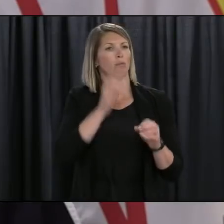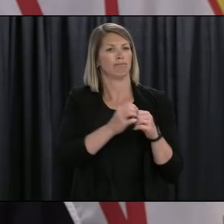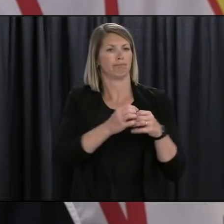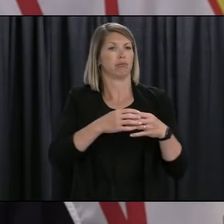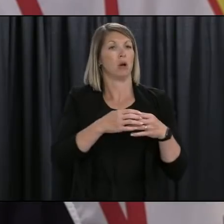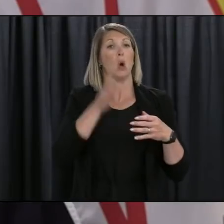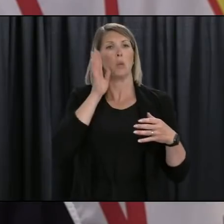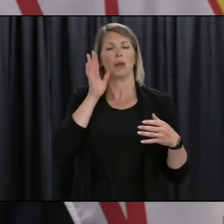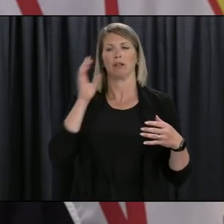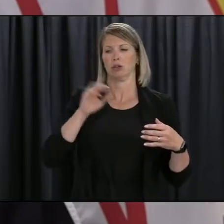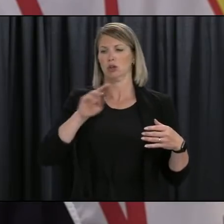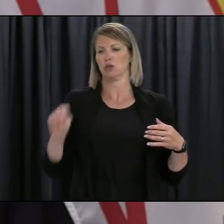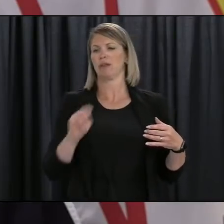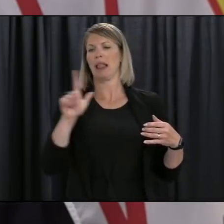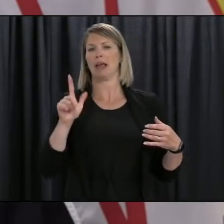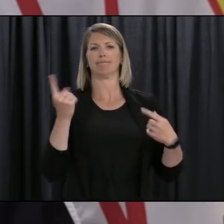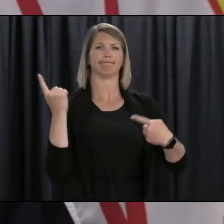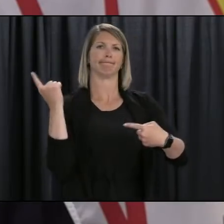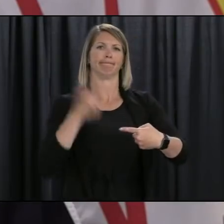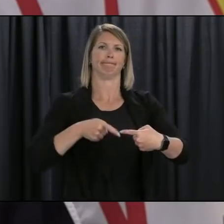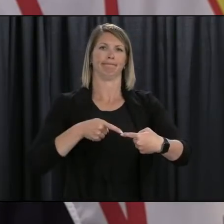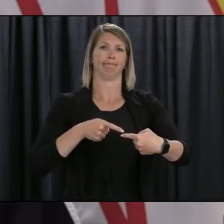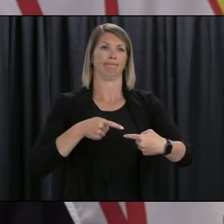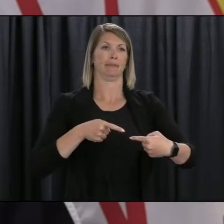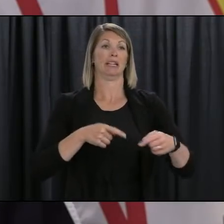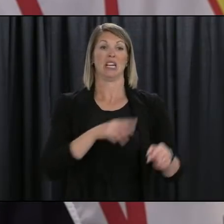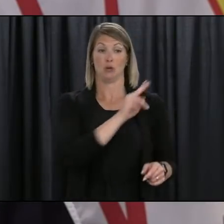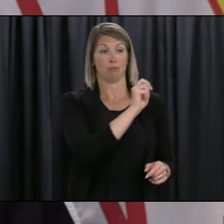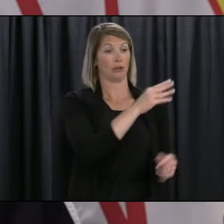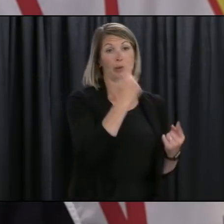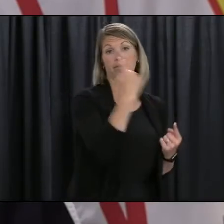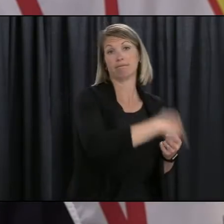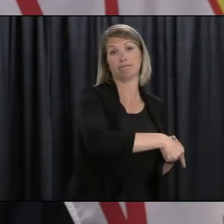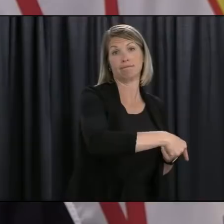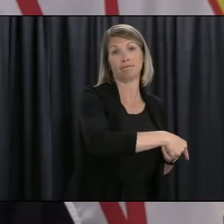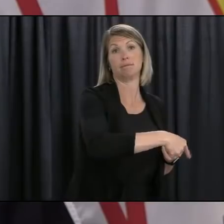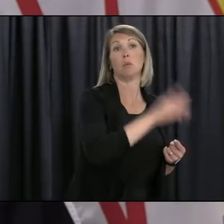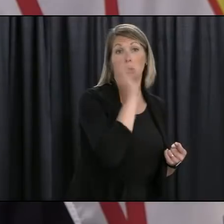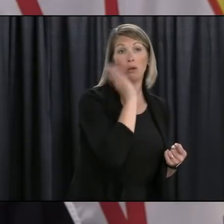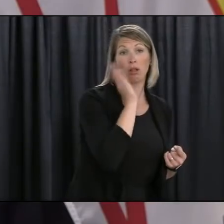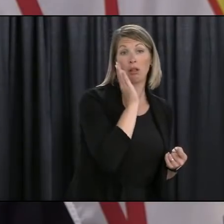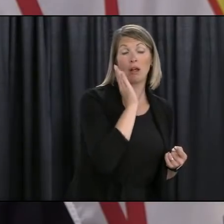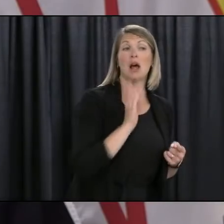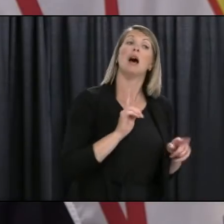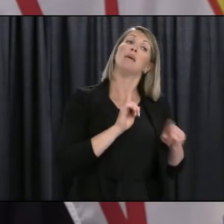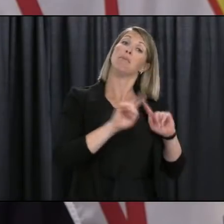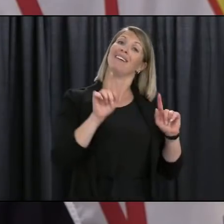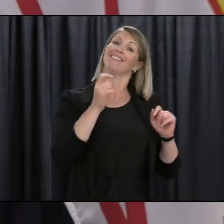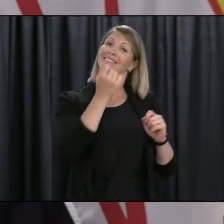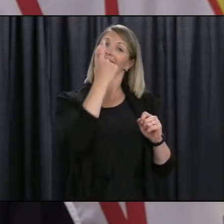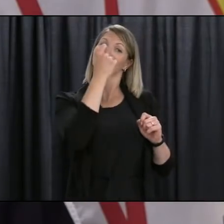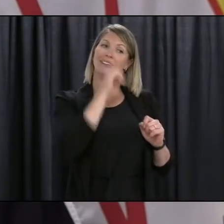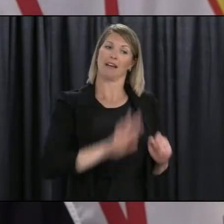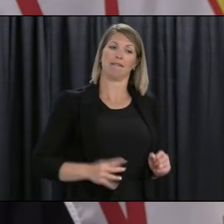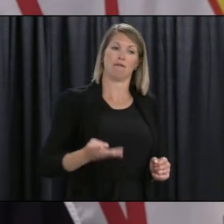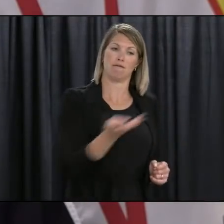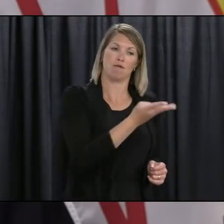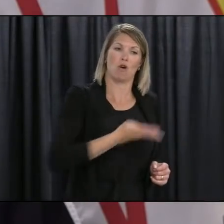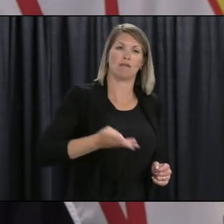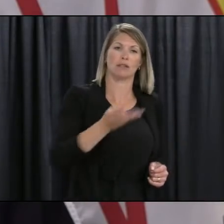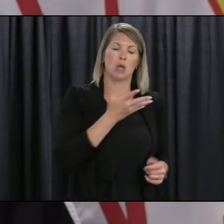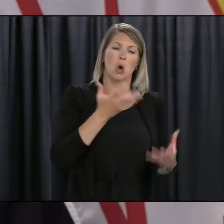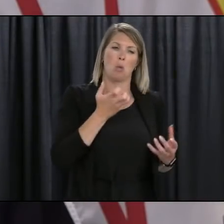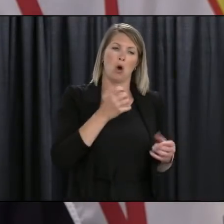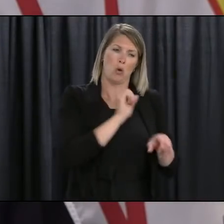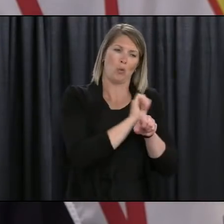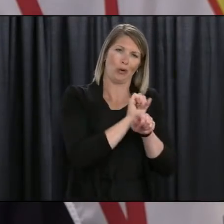see that within all the other Atlantic provinces as well. They're no different than they would. They want to make sure that they can make